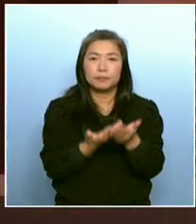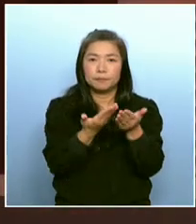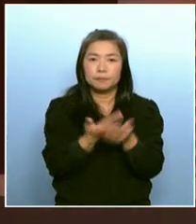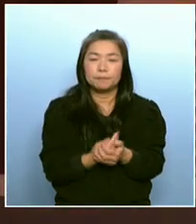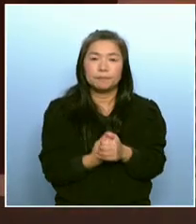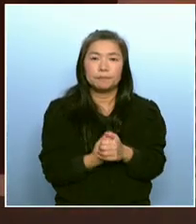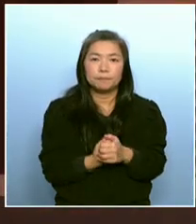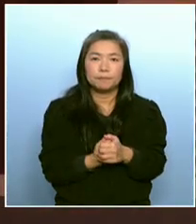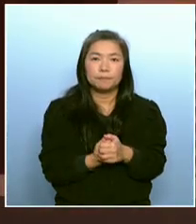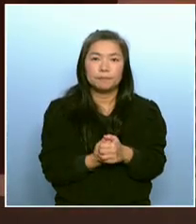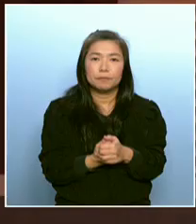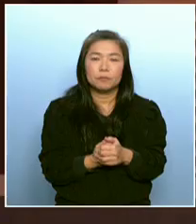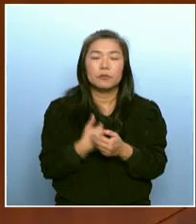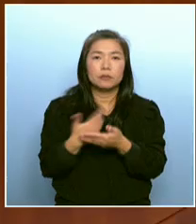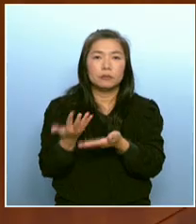Undersecretary,